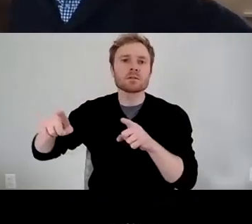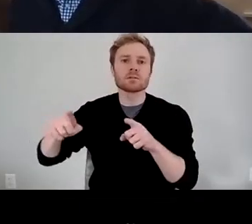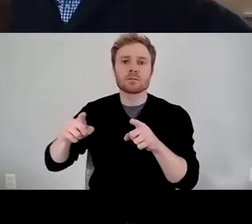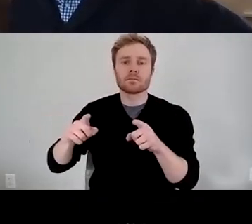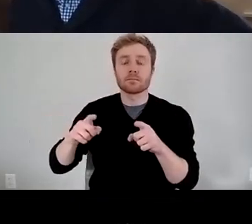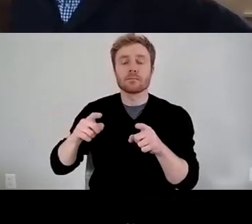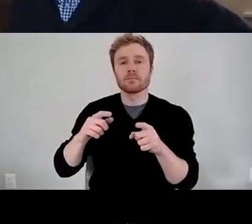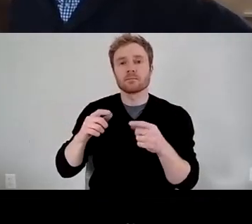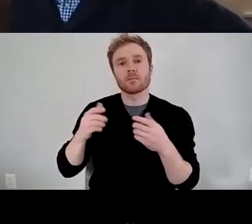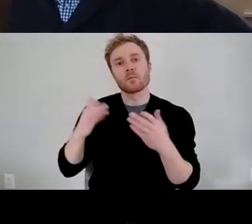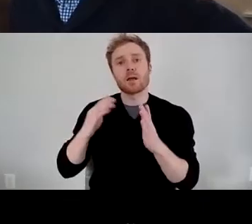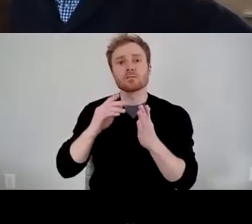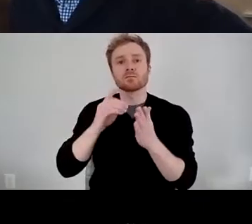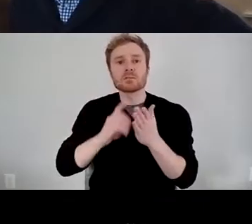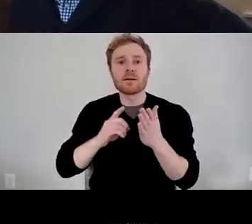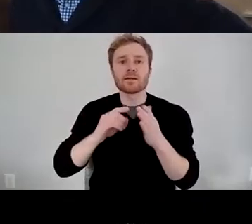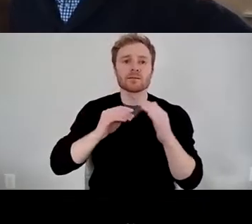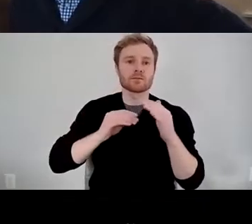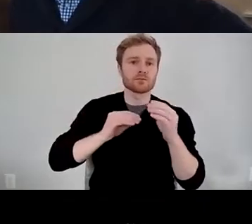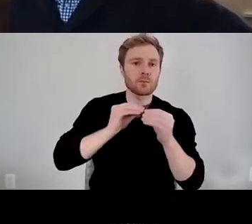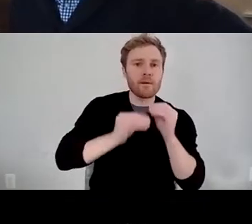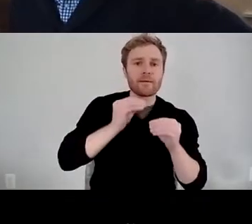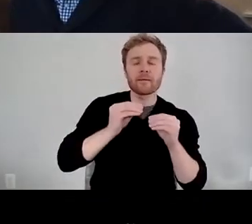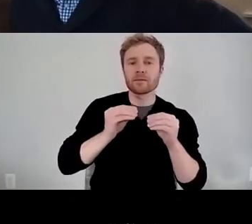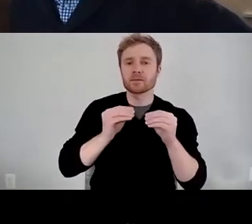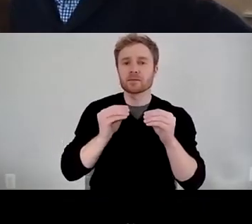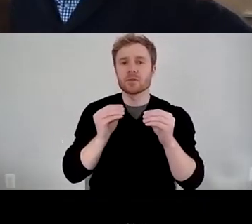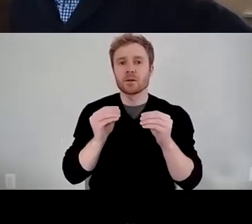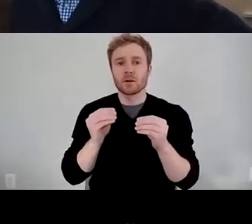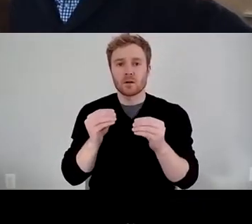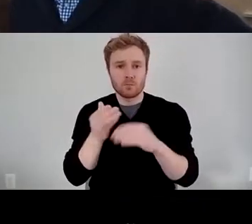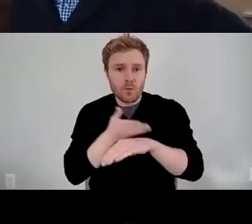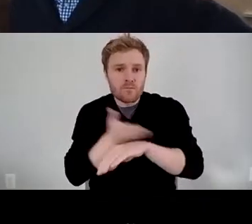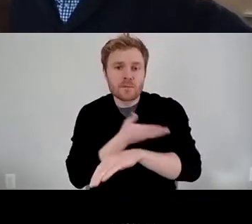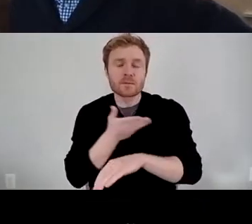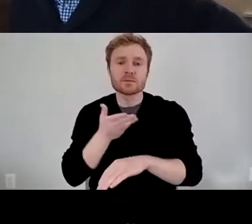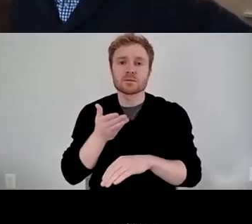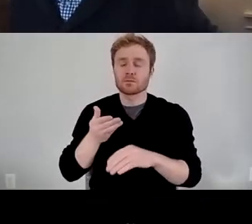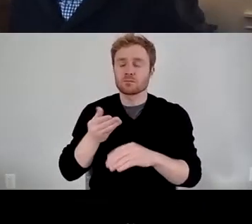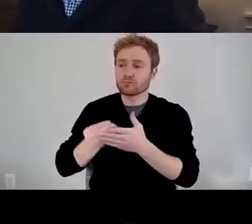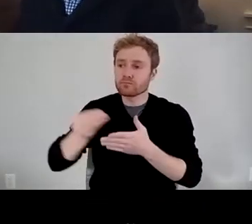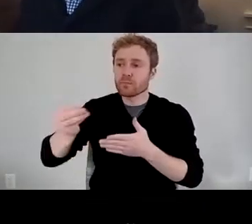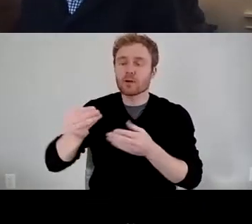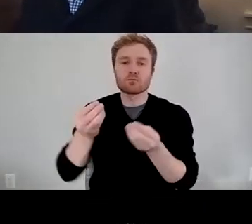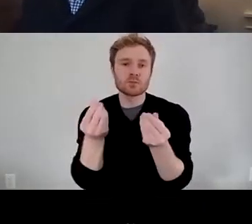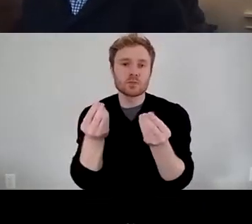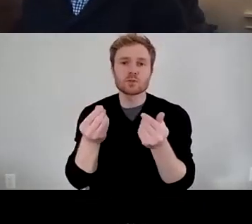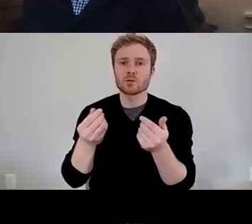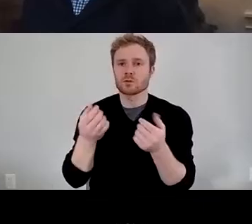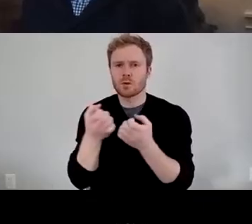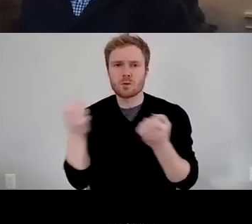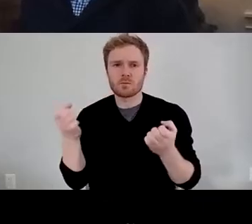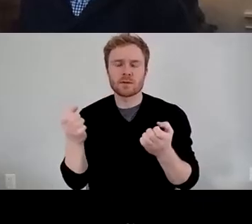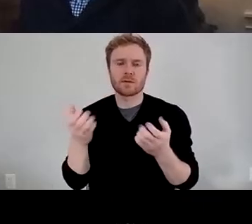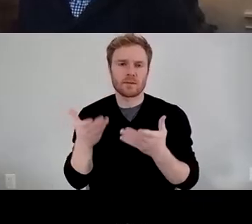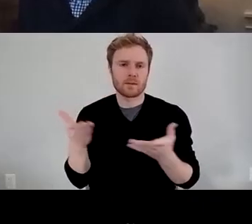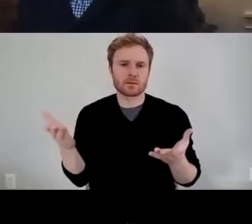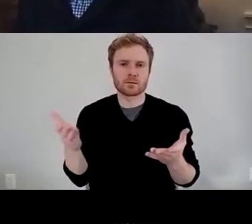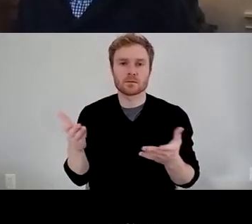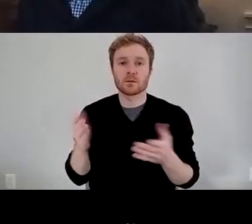Aye. Any opposed? Bill is recommended. Bill 1075. Bill 1075, resolution amending